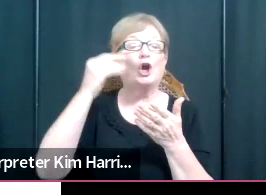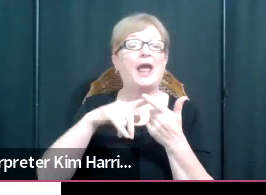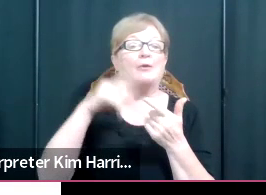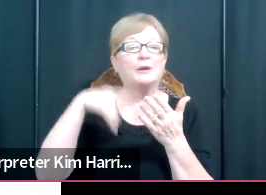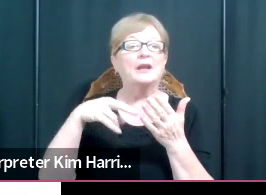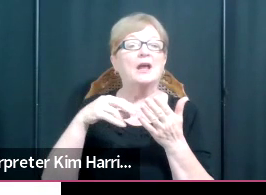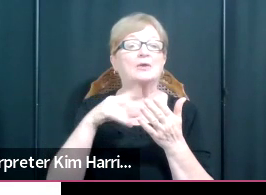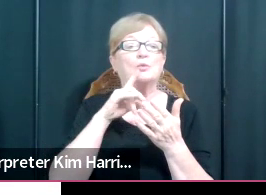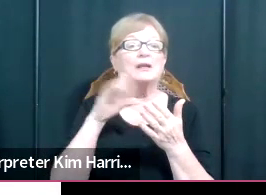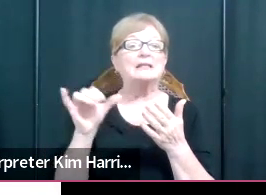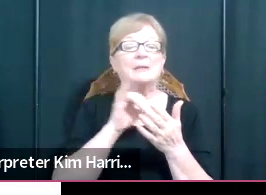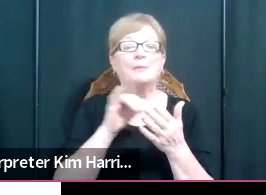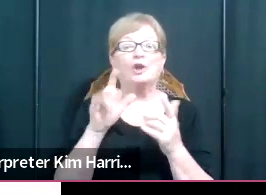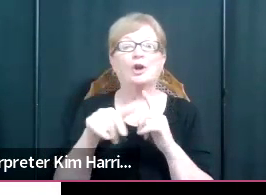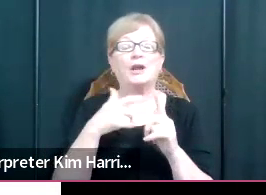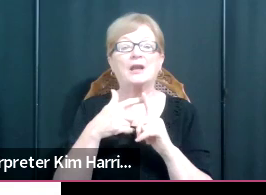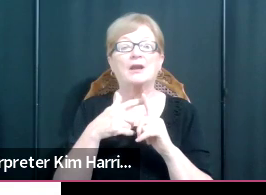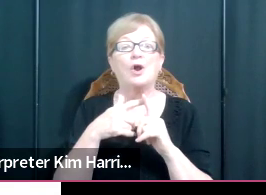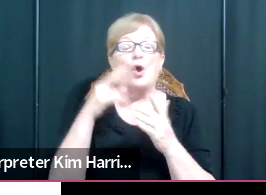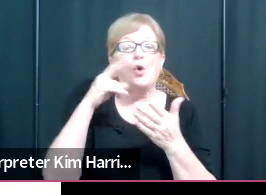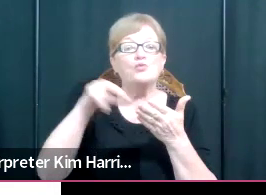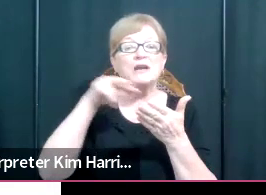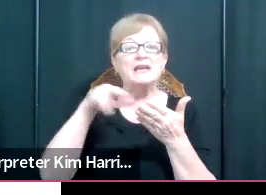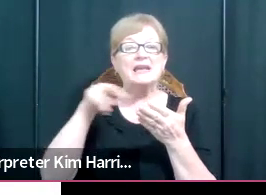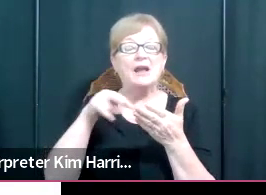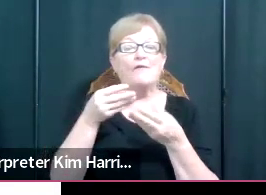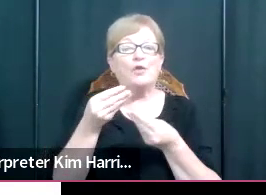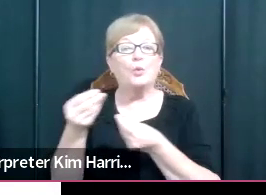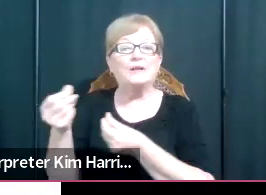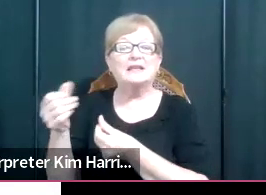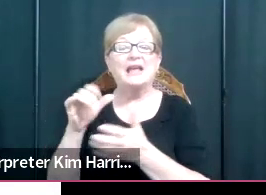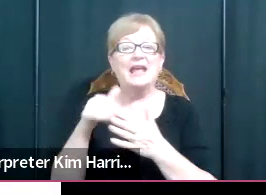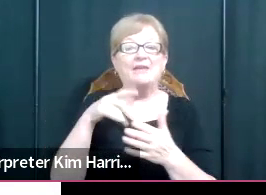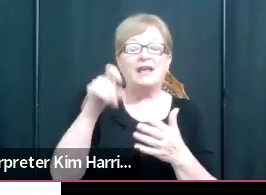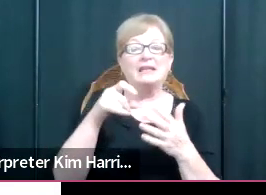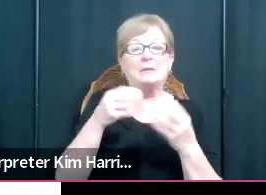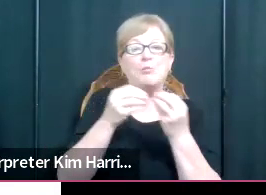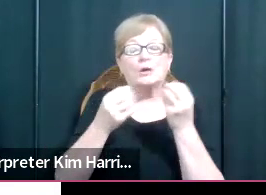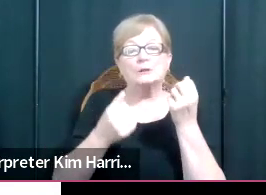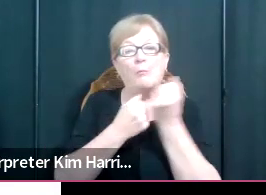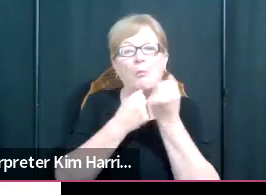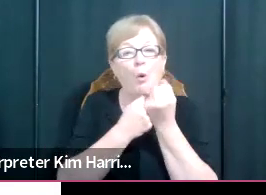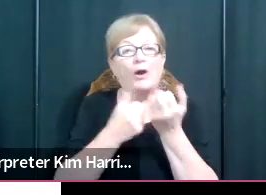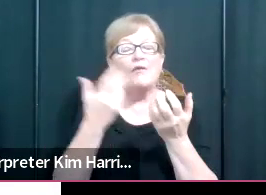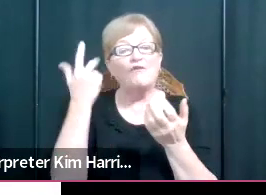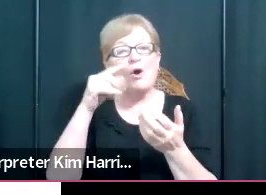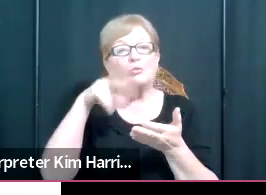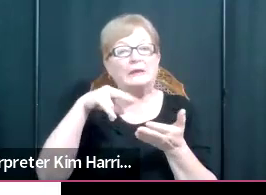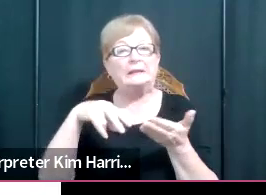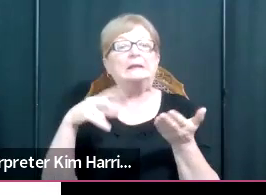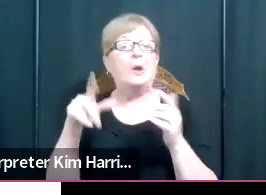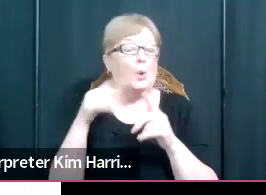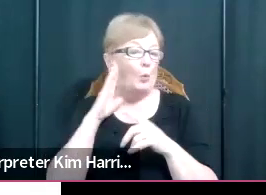track reading fluency if a student is needing supports there. And it